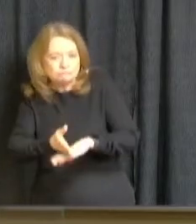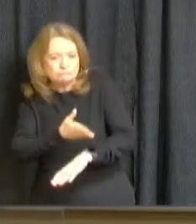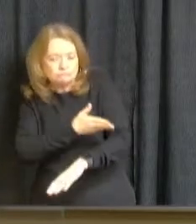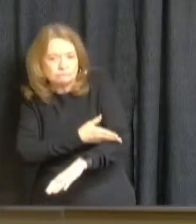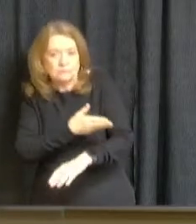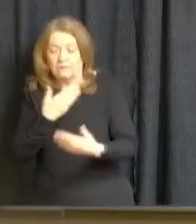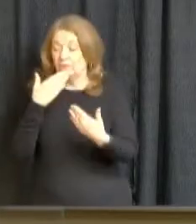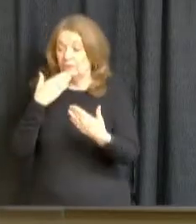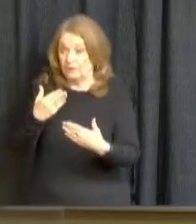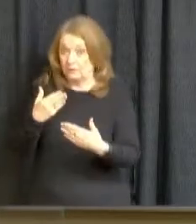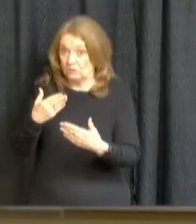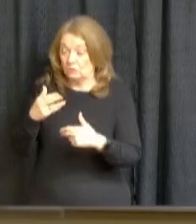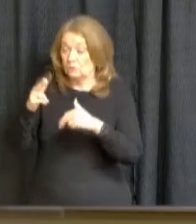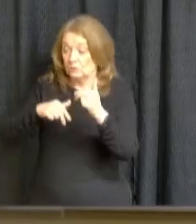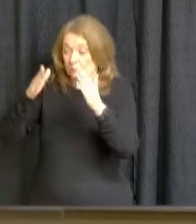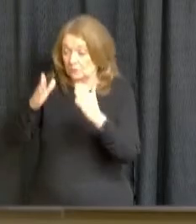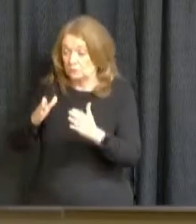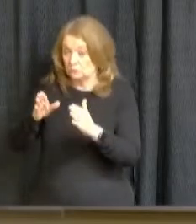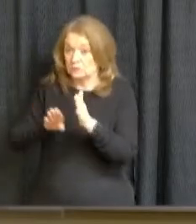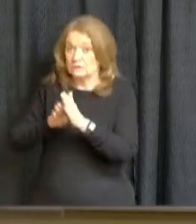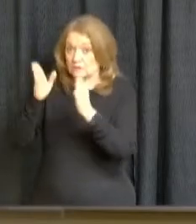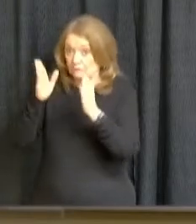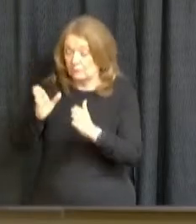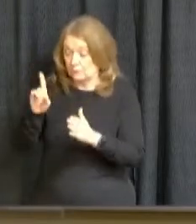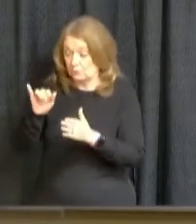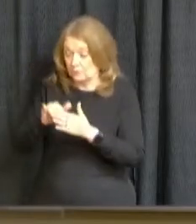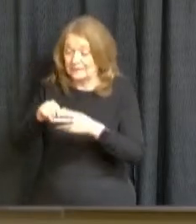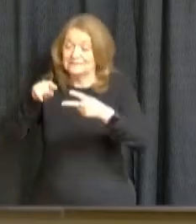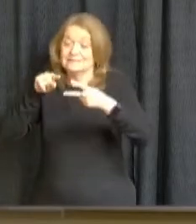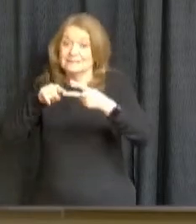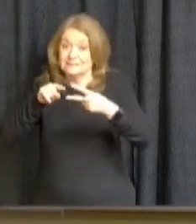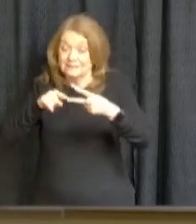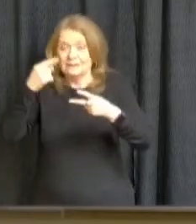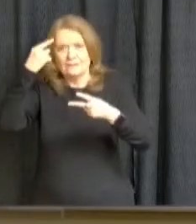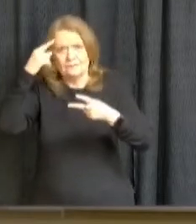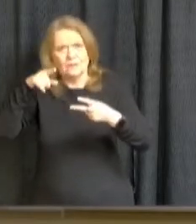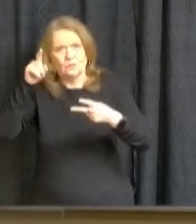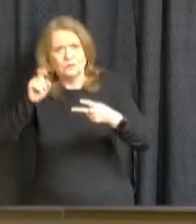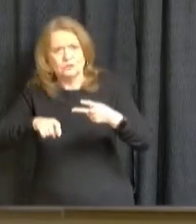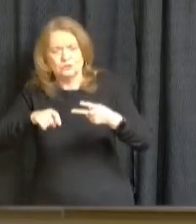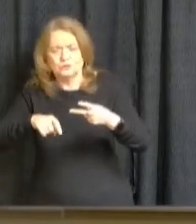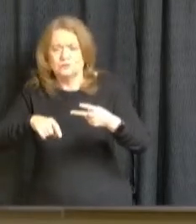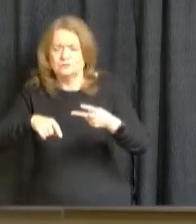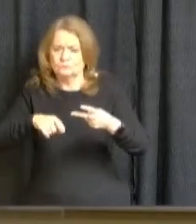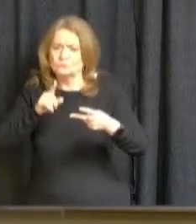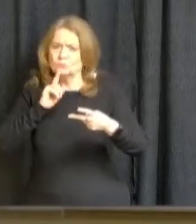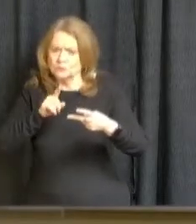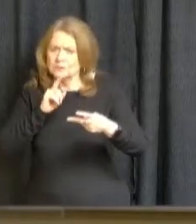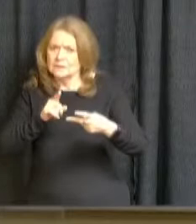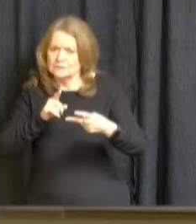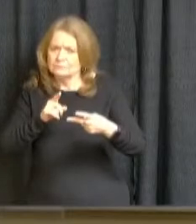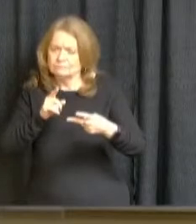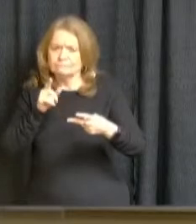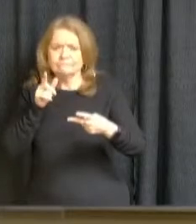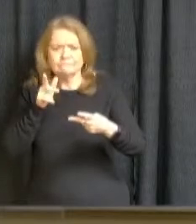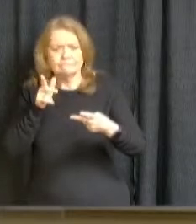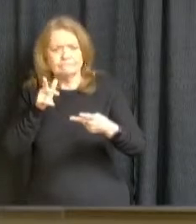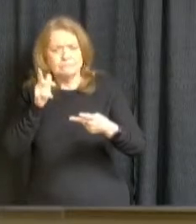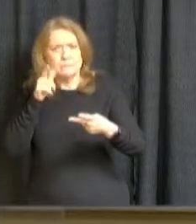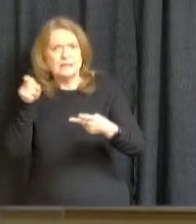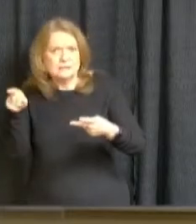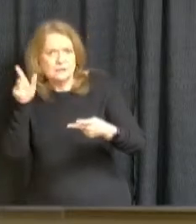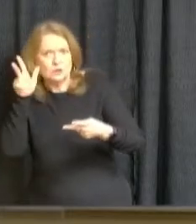you to the builders and developers that do that. And second of all, I think we should take a hard look at the fact that they're listening to